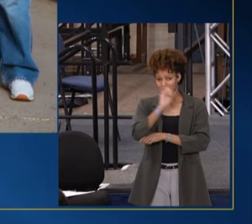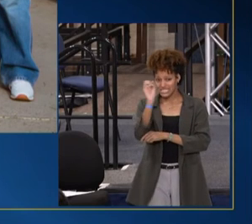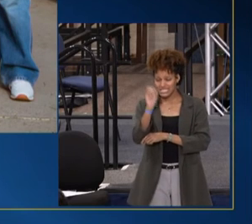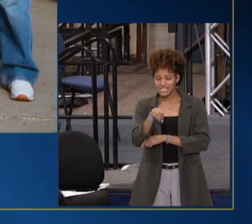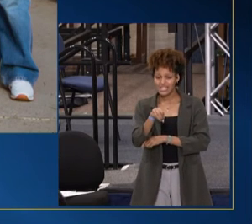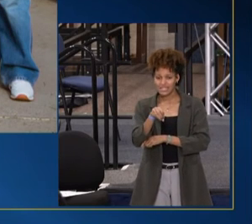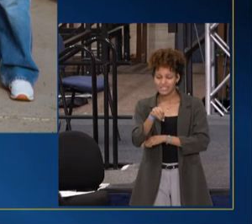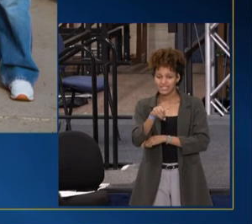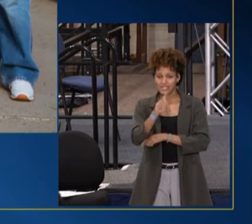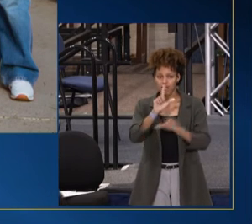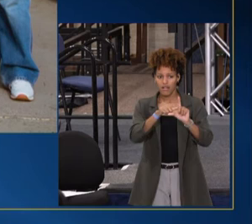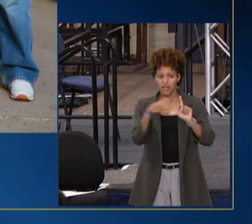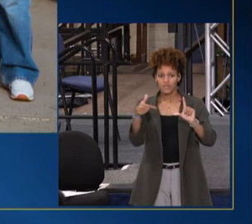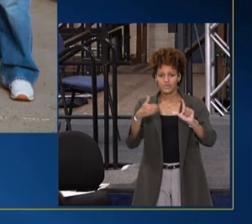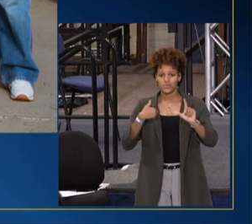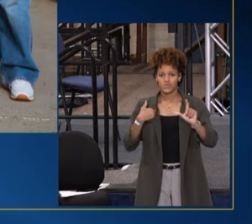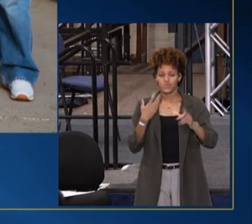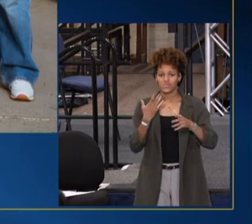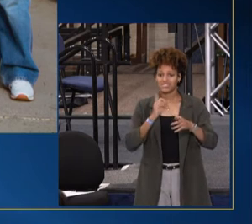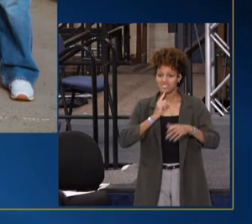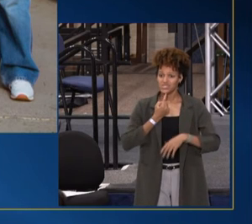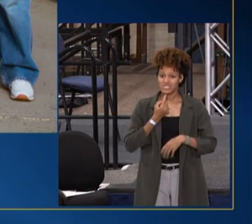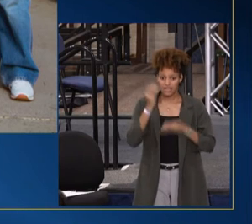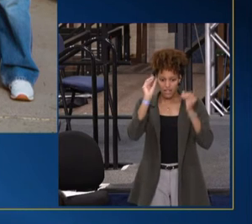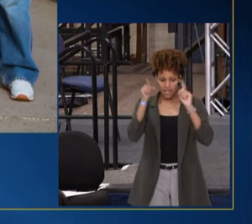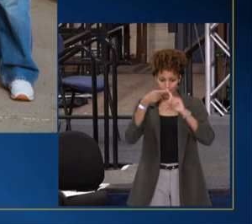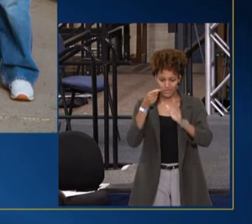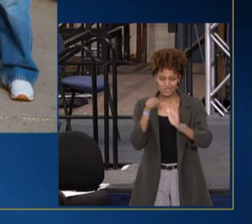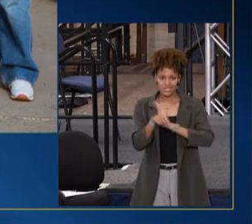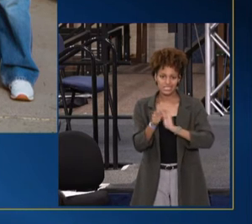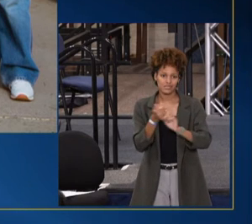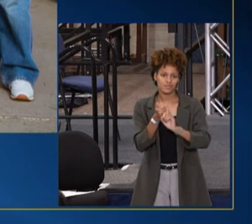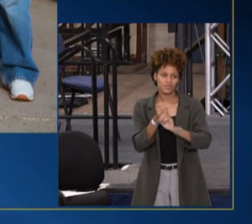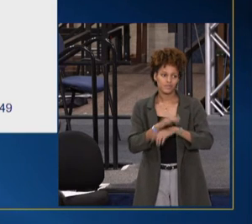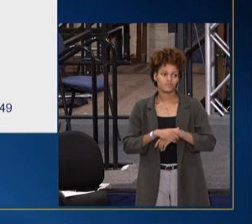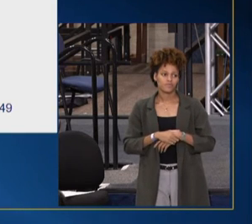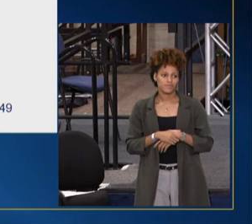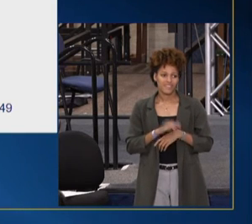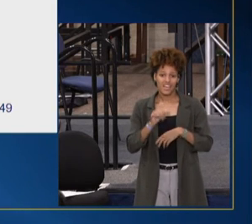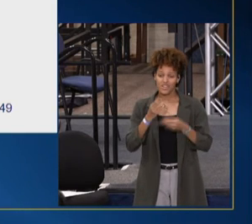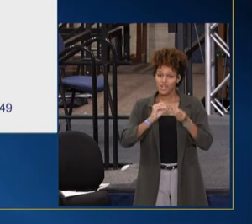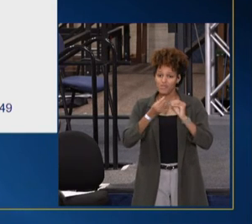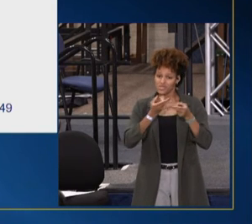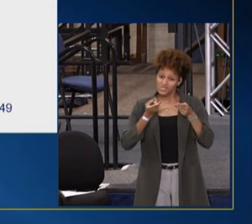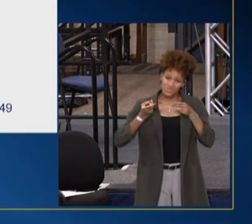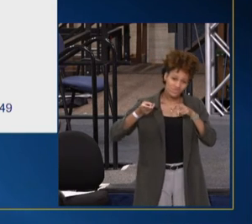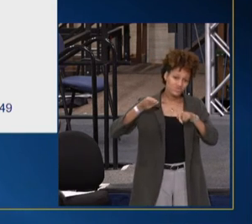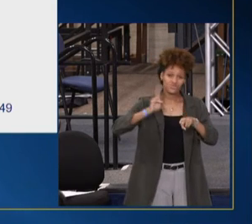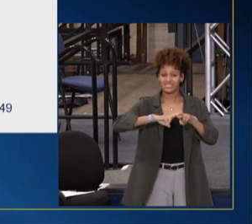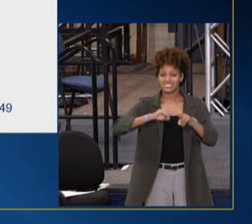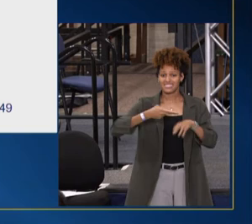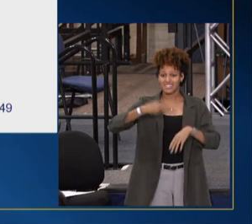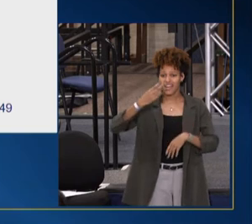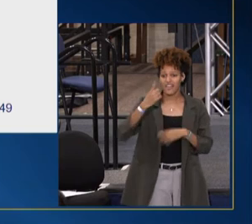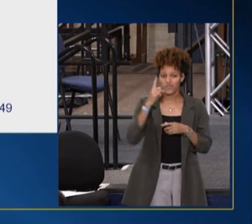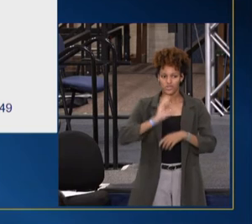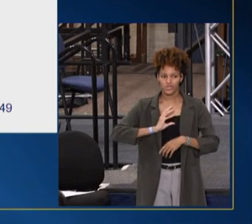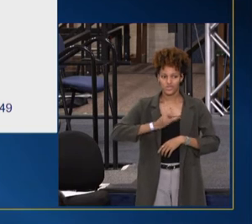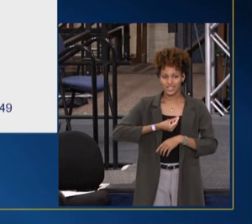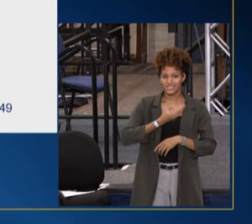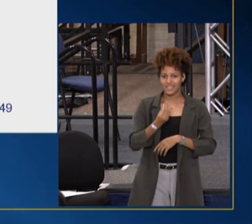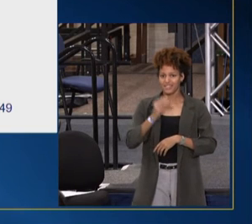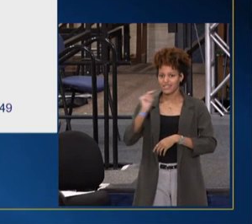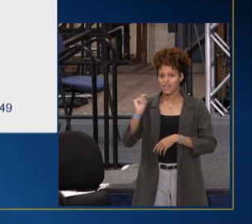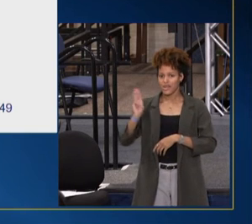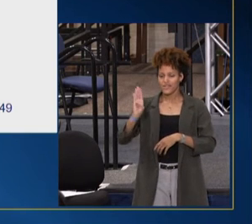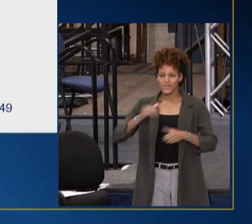41% of LGBTQ youth seriously considered attempting suicide. That number is higher for our trans and non-binary youth.